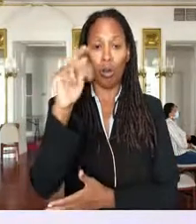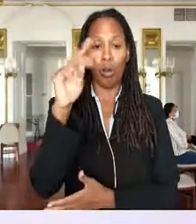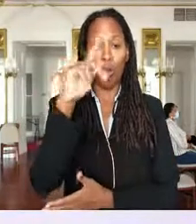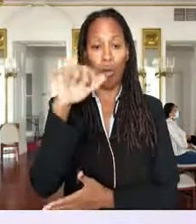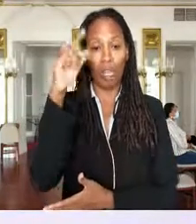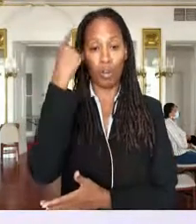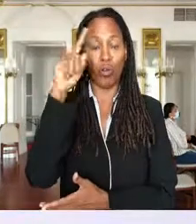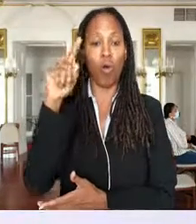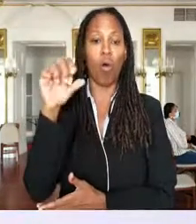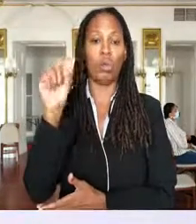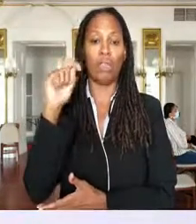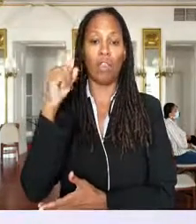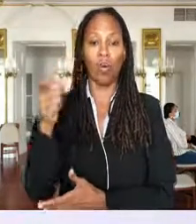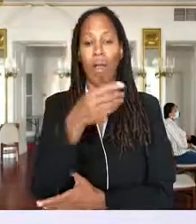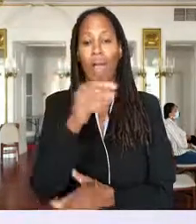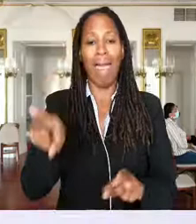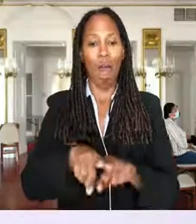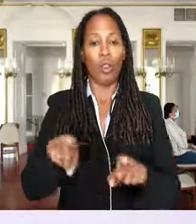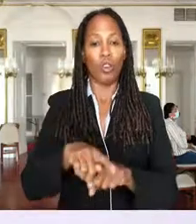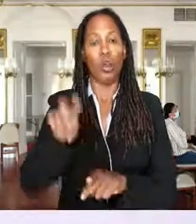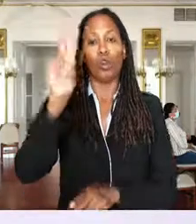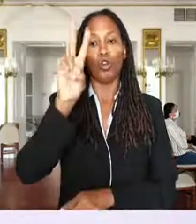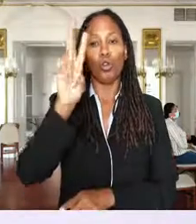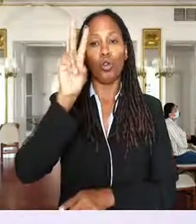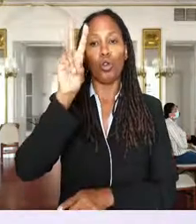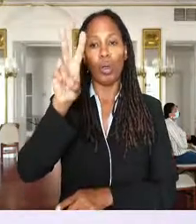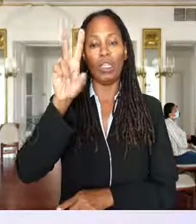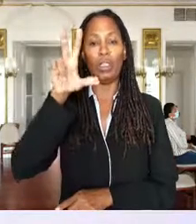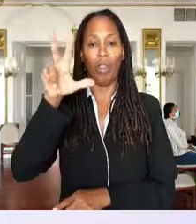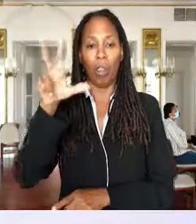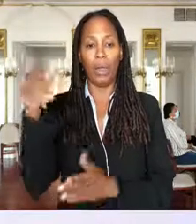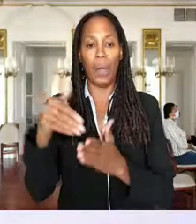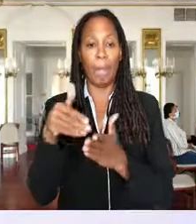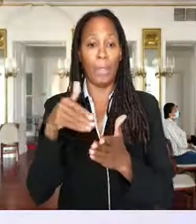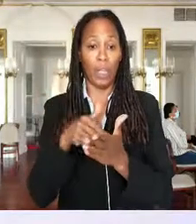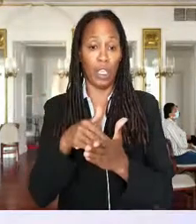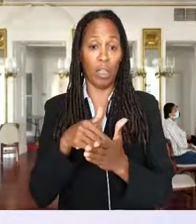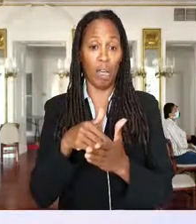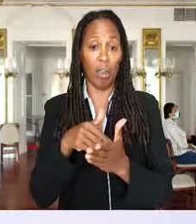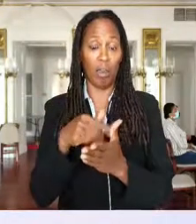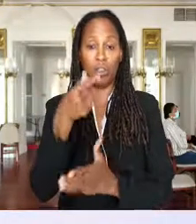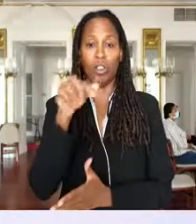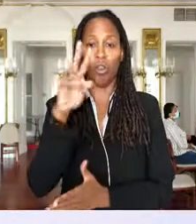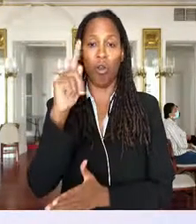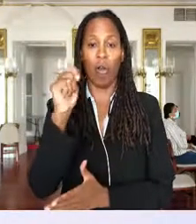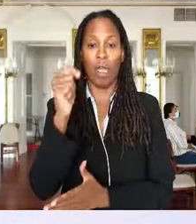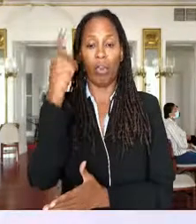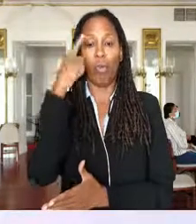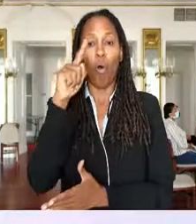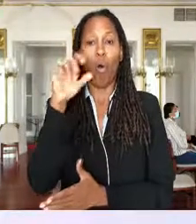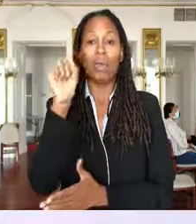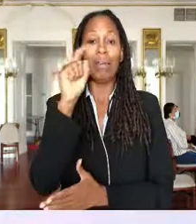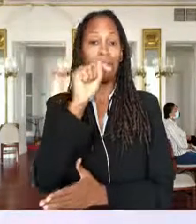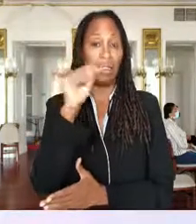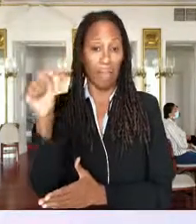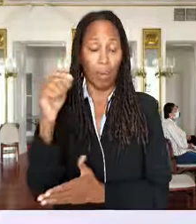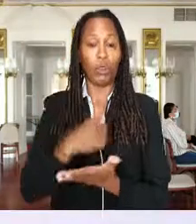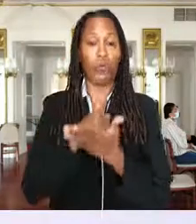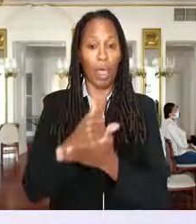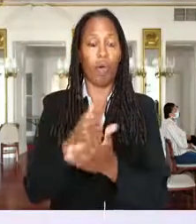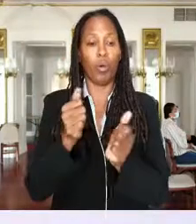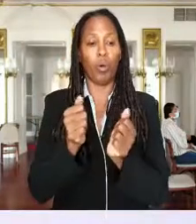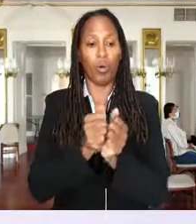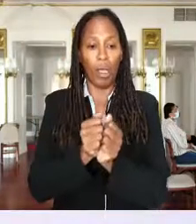course a $23 million grant that we have on St. Thomas that is going to help us bolster our transshipment. We are also